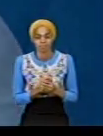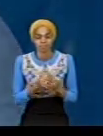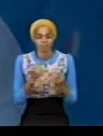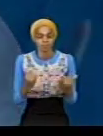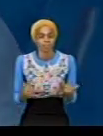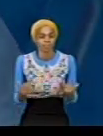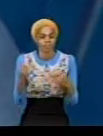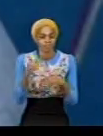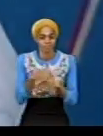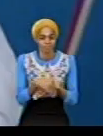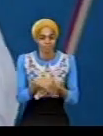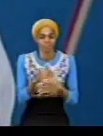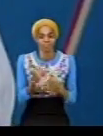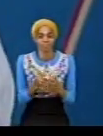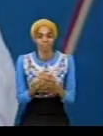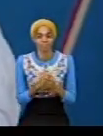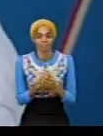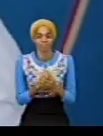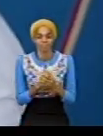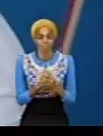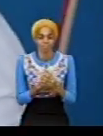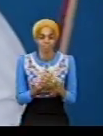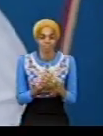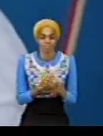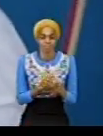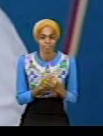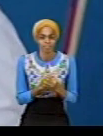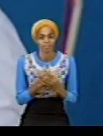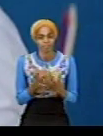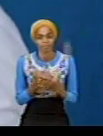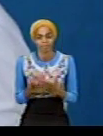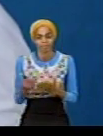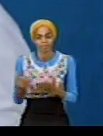tonight. Your coming cannot be in vain.